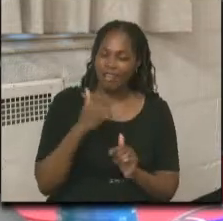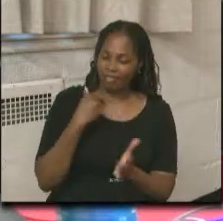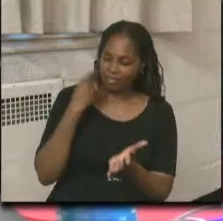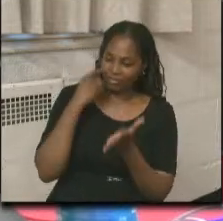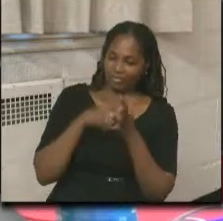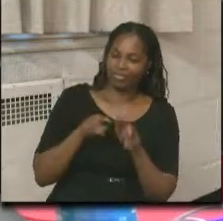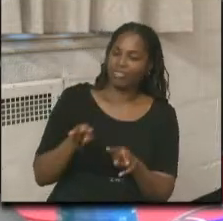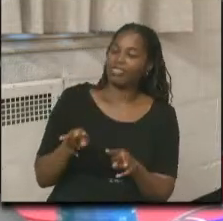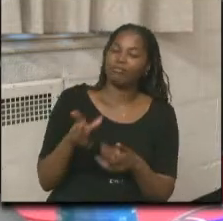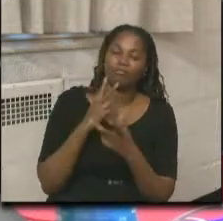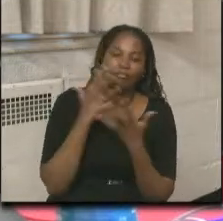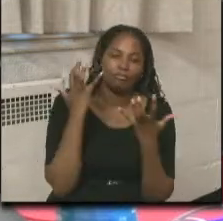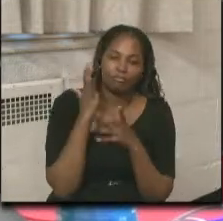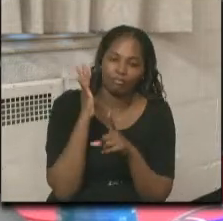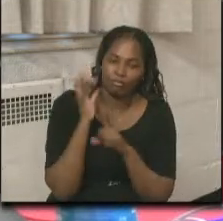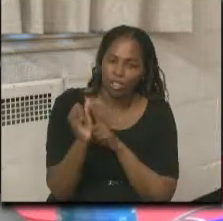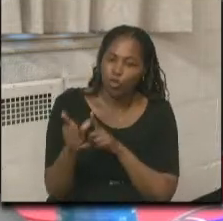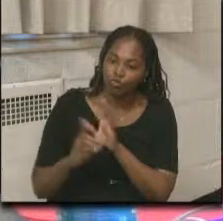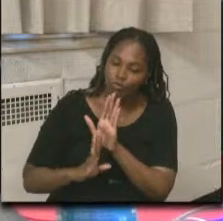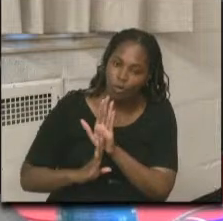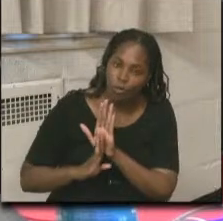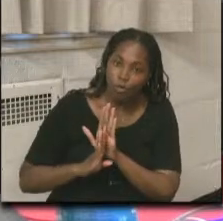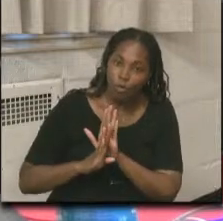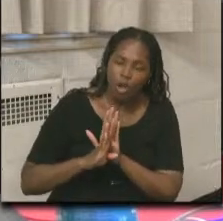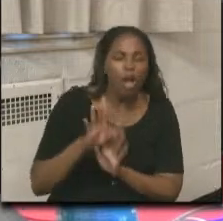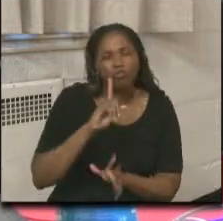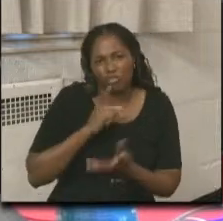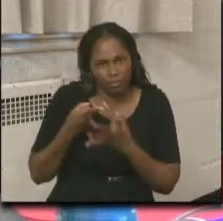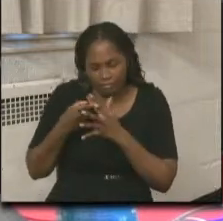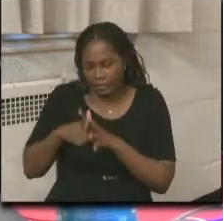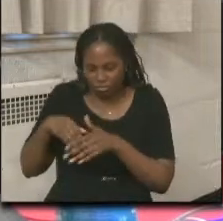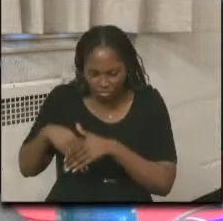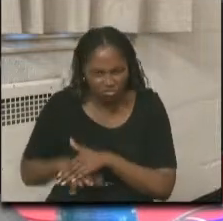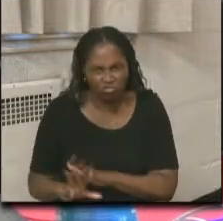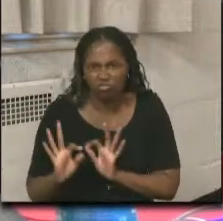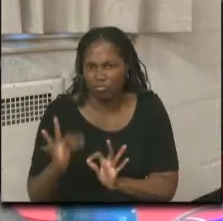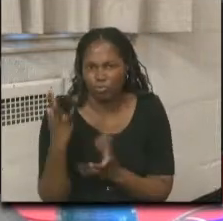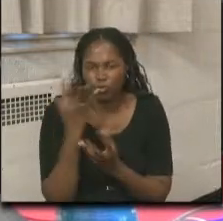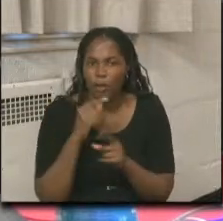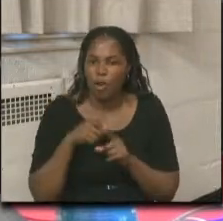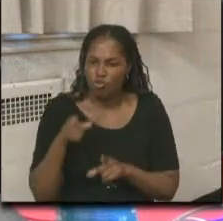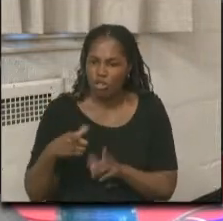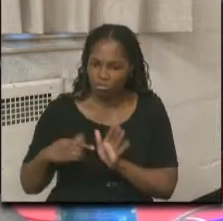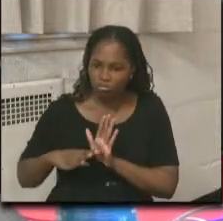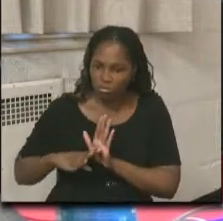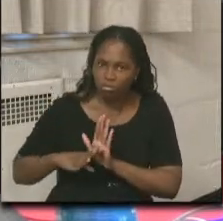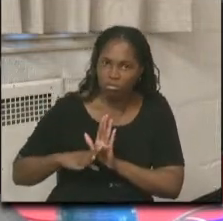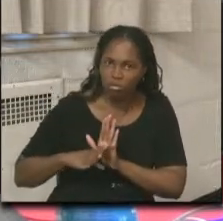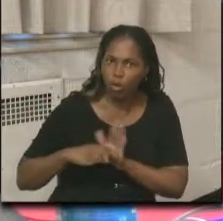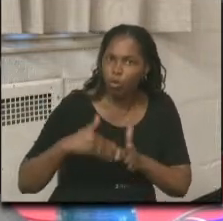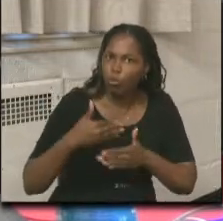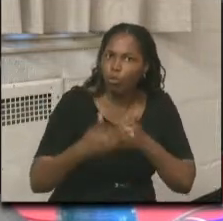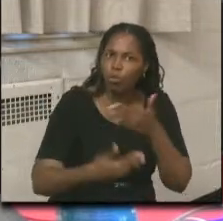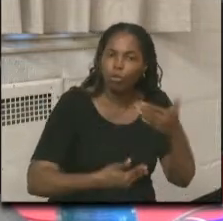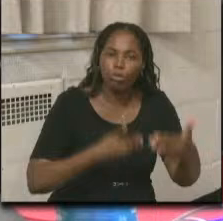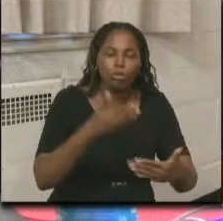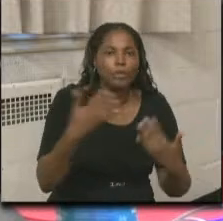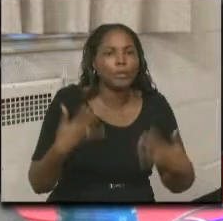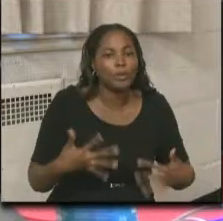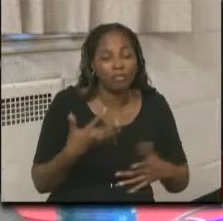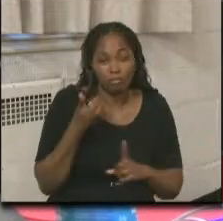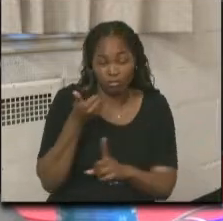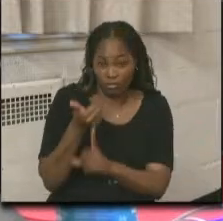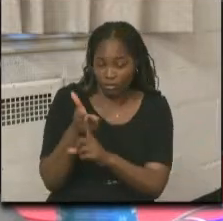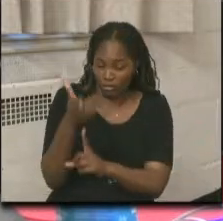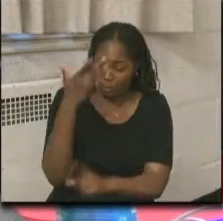just phenomenal, not only phenomenal growth, but I think you started off phenomenal. You've kind of kept it consistent throughout the process. You are brilliant.